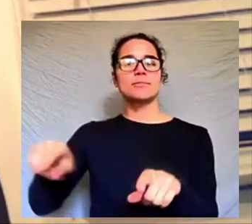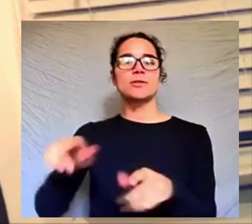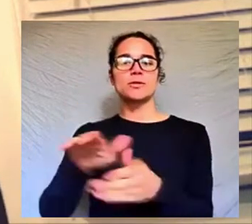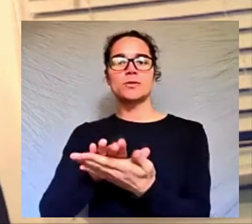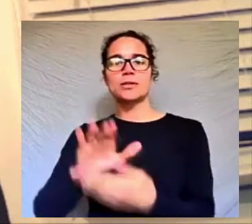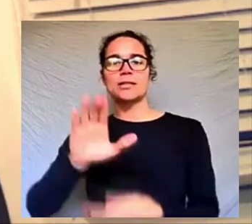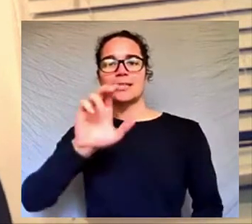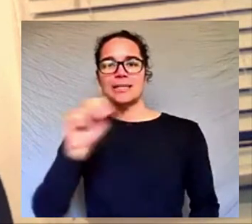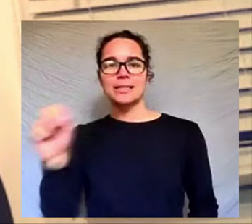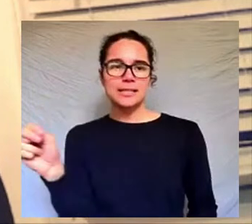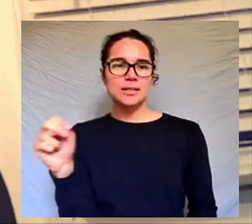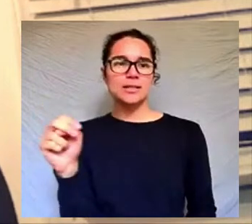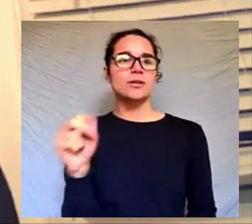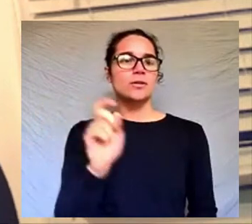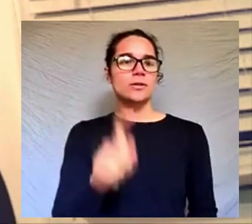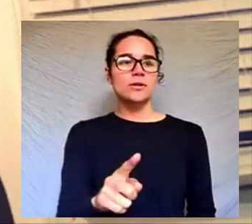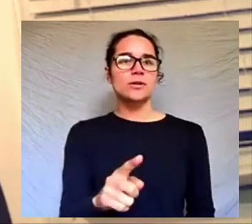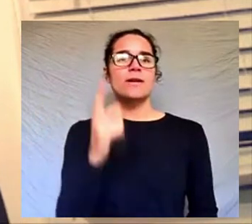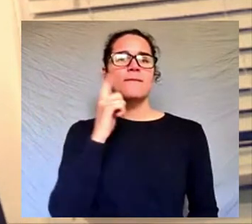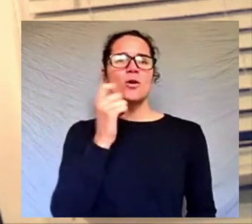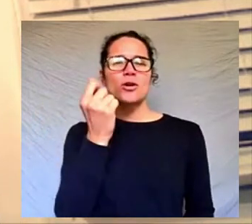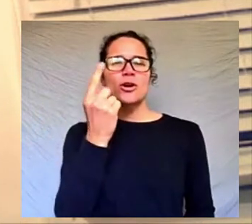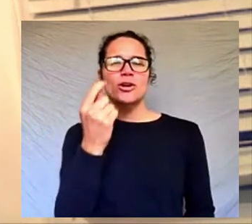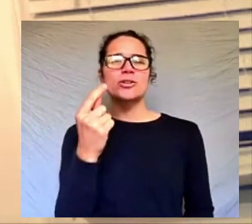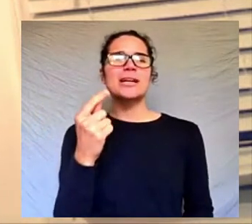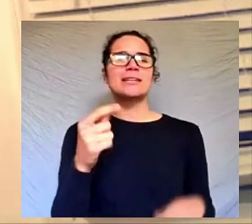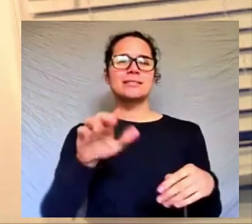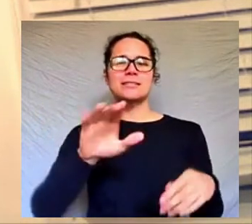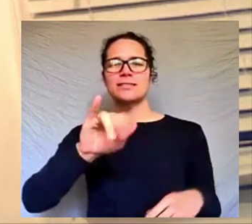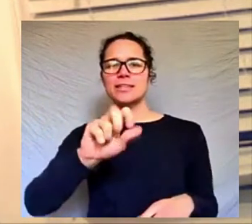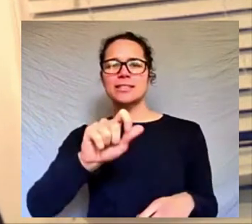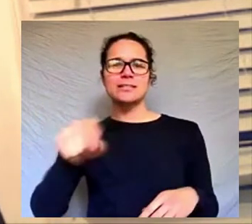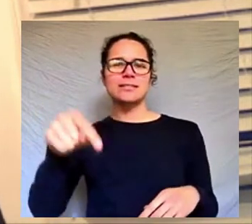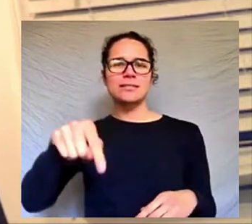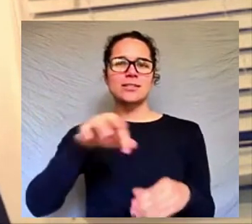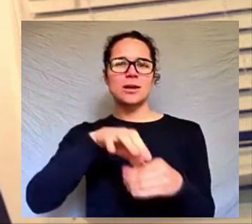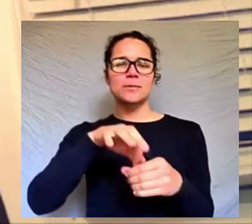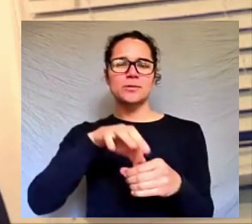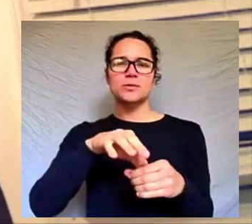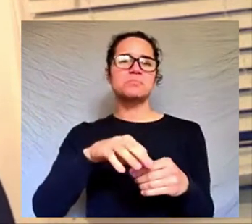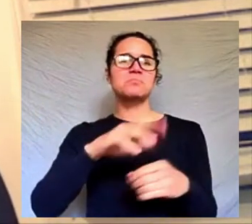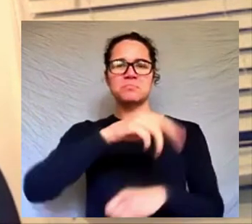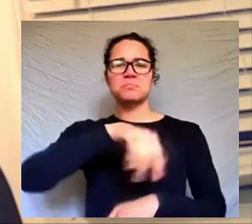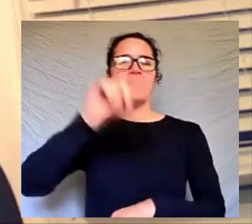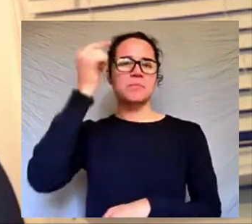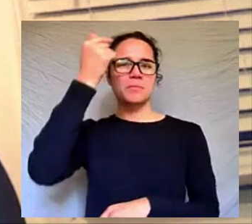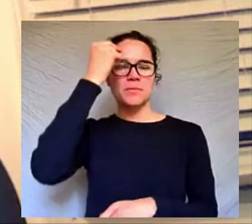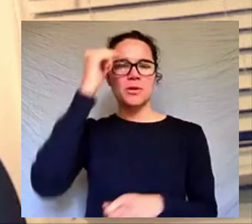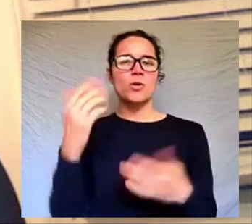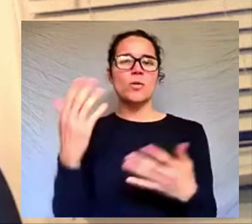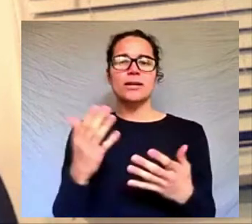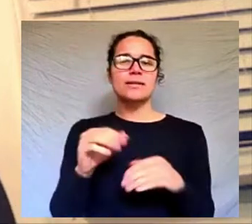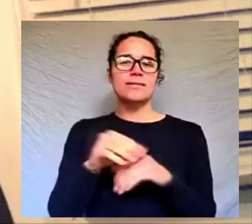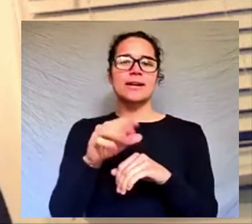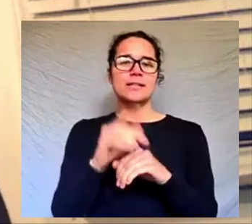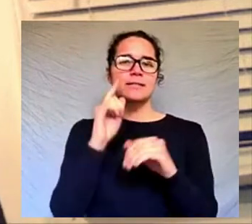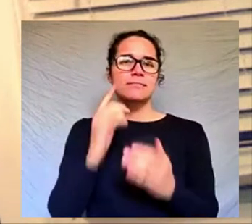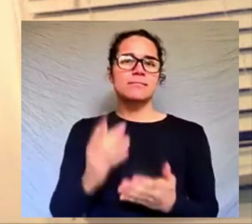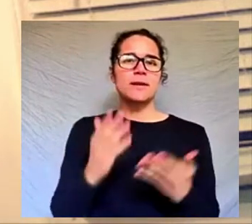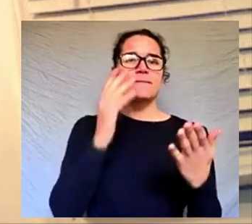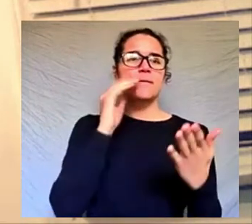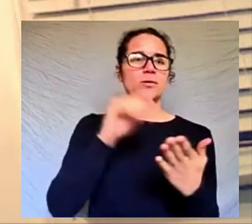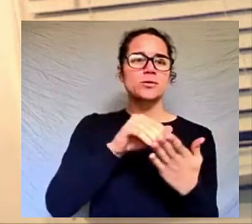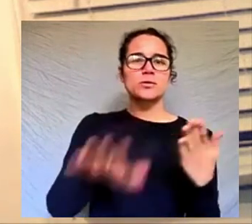importance of understanding civics in a democracy, what advice would you offer to students, particularly in terms of fostering a deeper understanding of civic